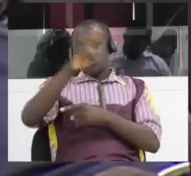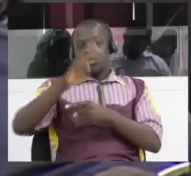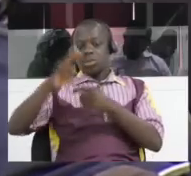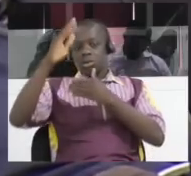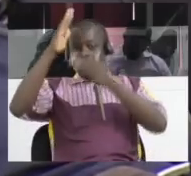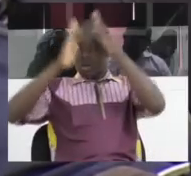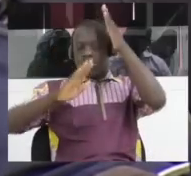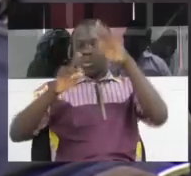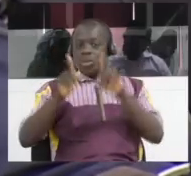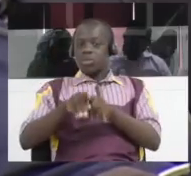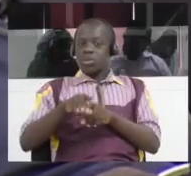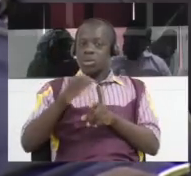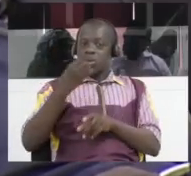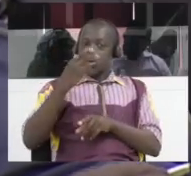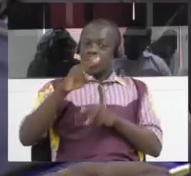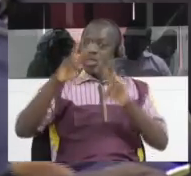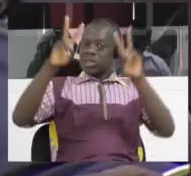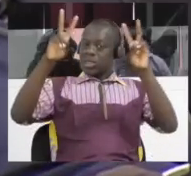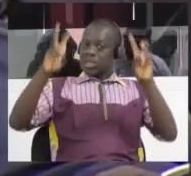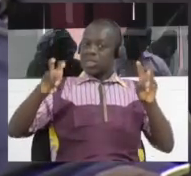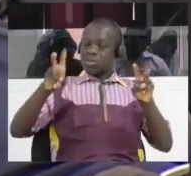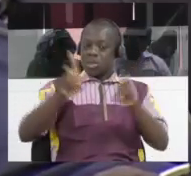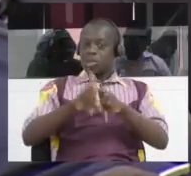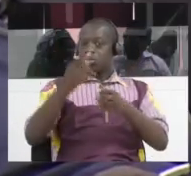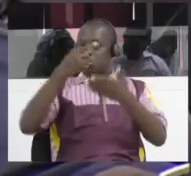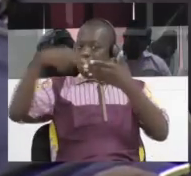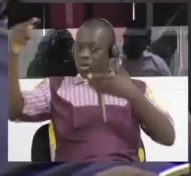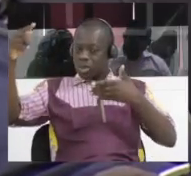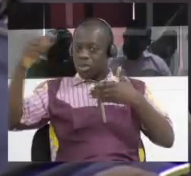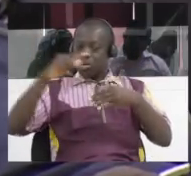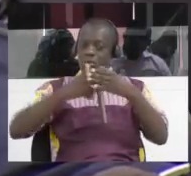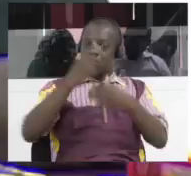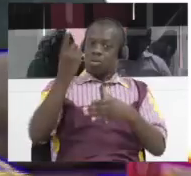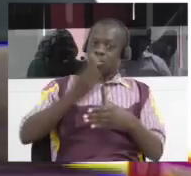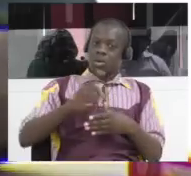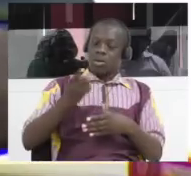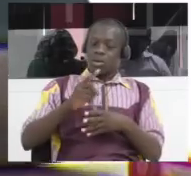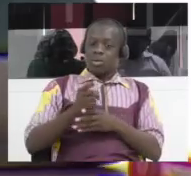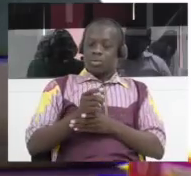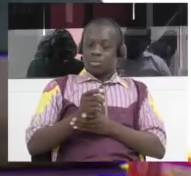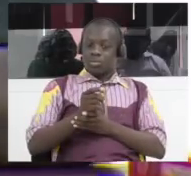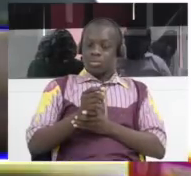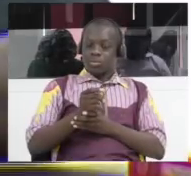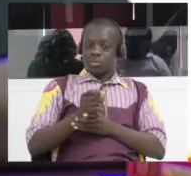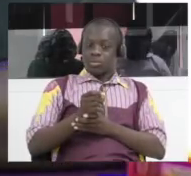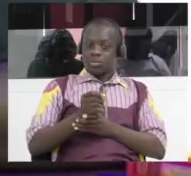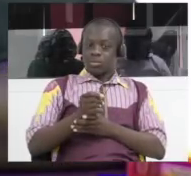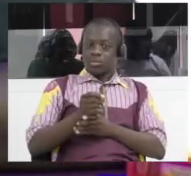Gambian National Army. Would you say that that assessment is correct or not?